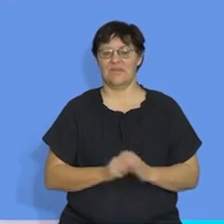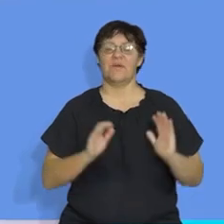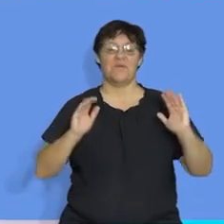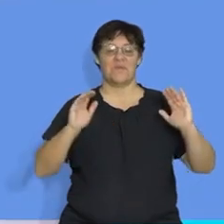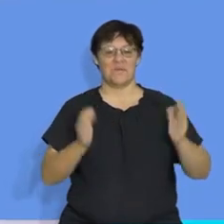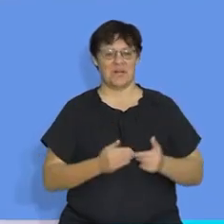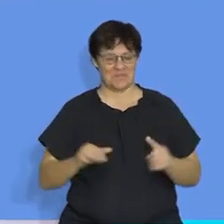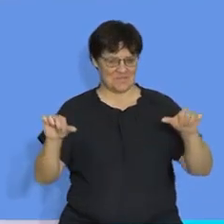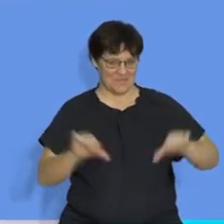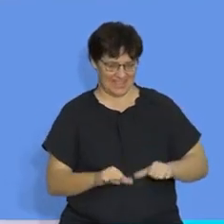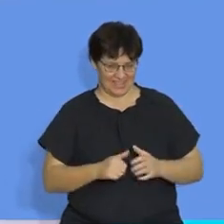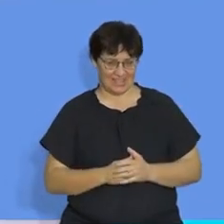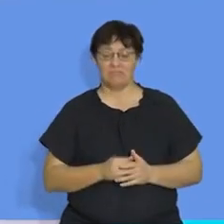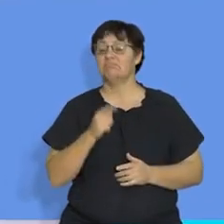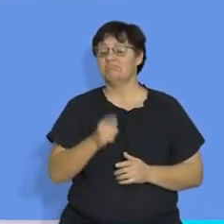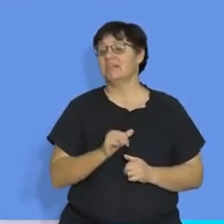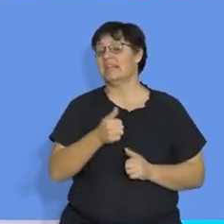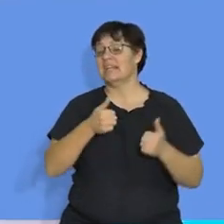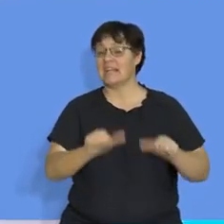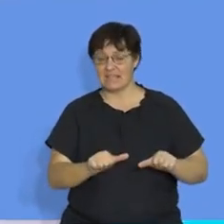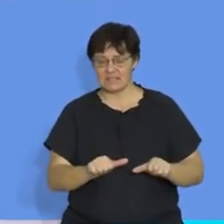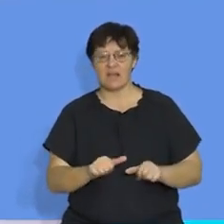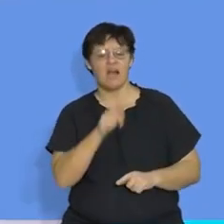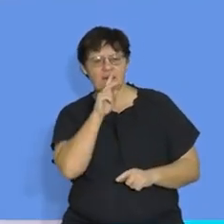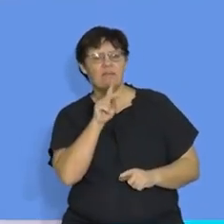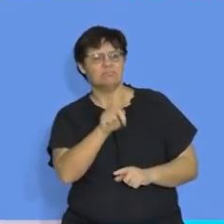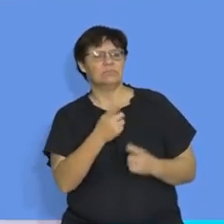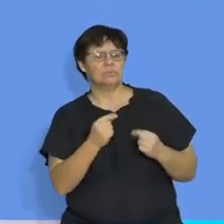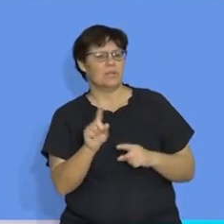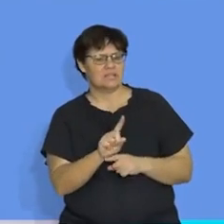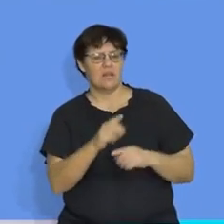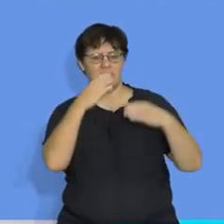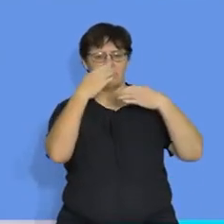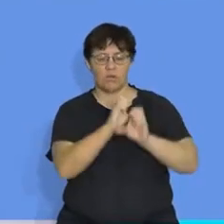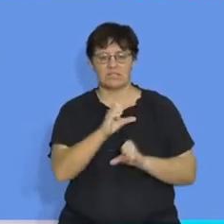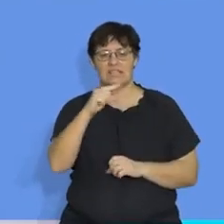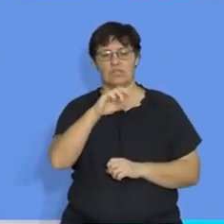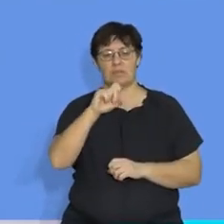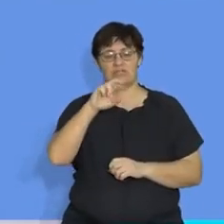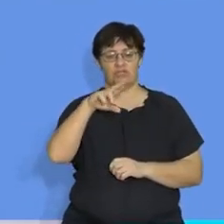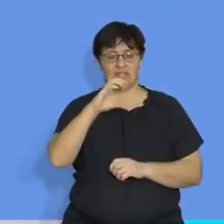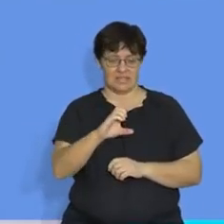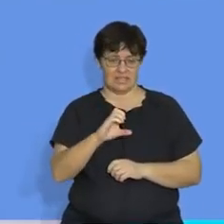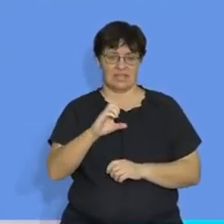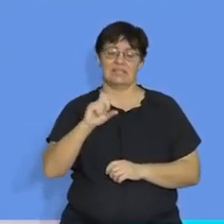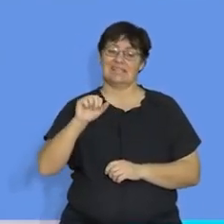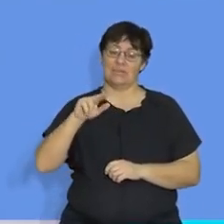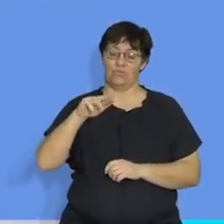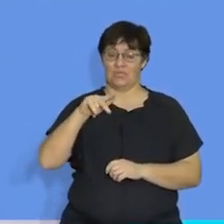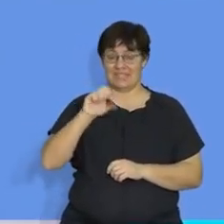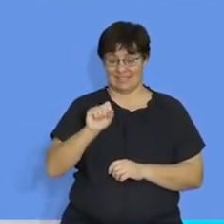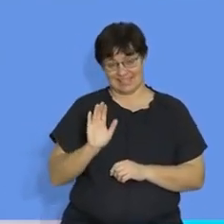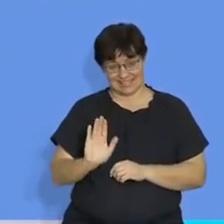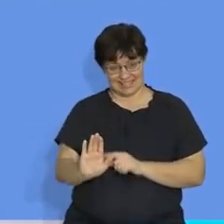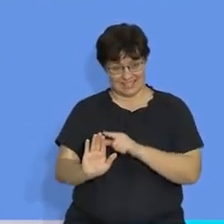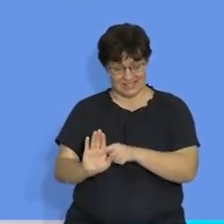Welcome back, everyone. For this next part of the lesson, we are going to be focusing on geometric series. I've